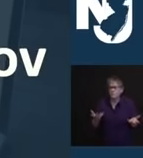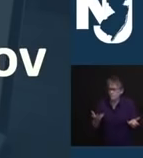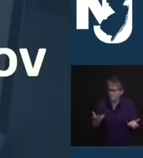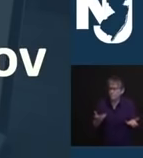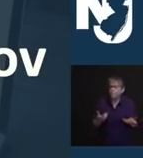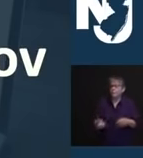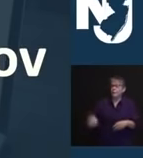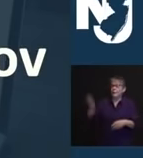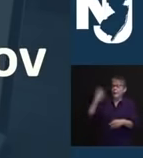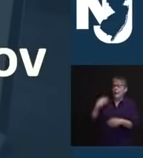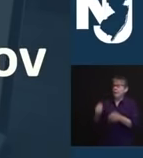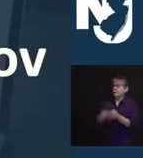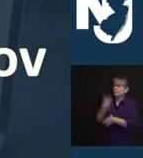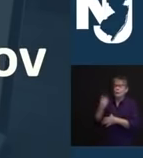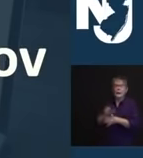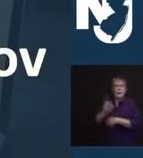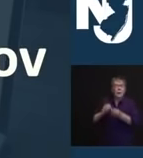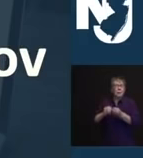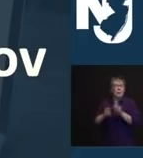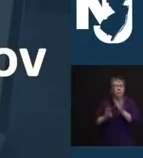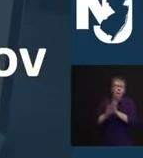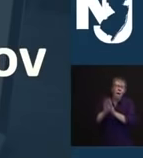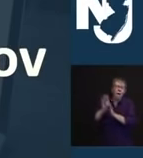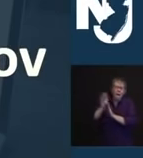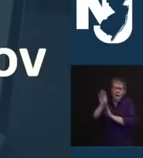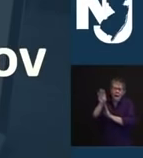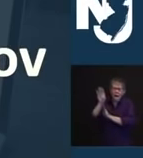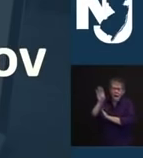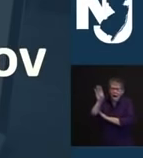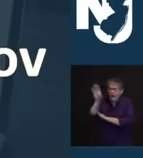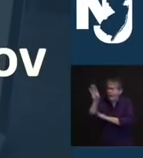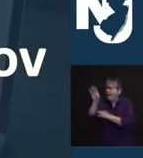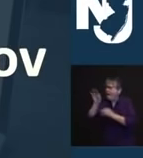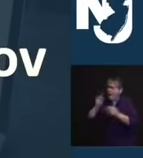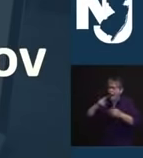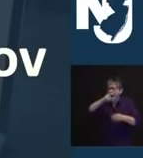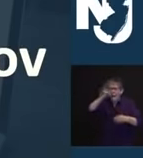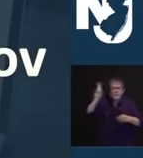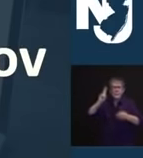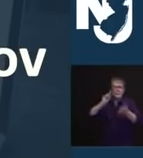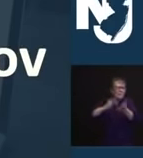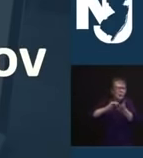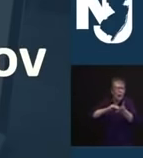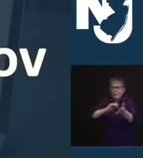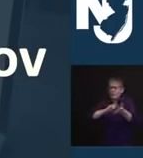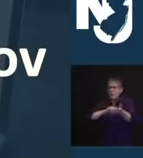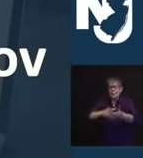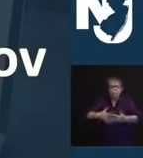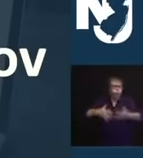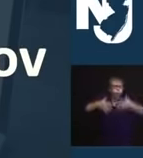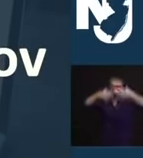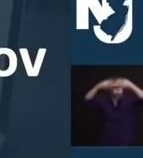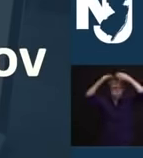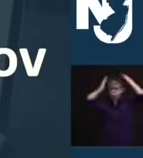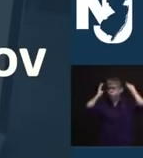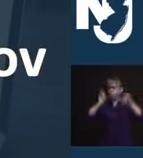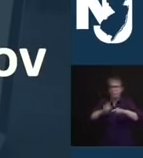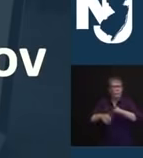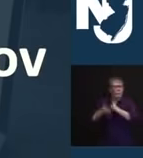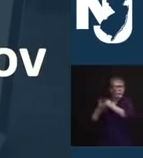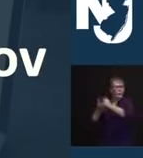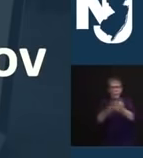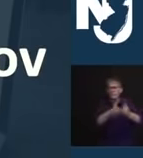collapse of our healthcare system. Every metric was not only pointed in the wrong direction, but the cliff we were standing on was